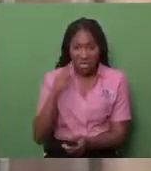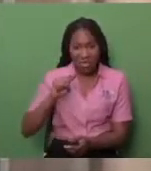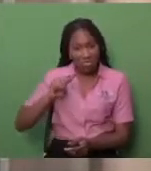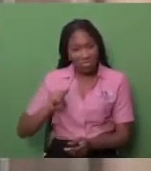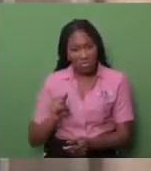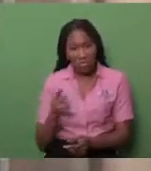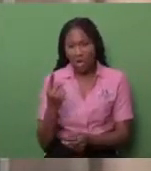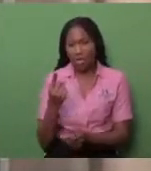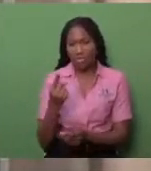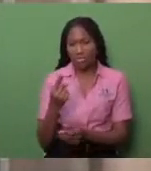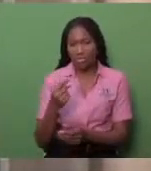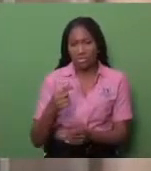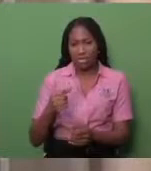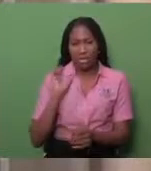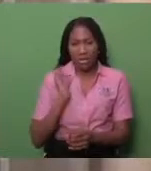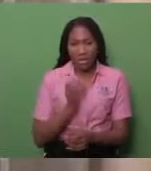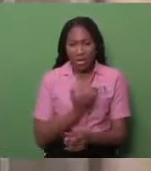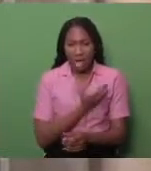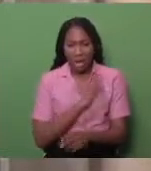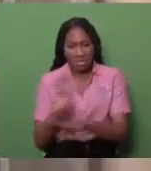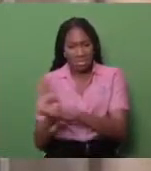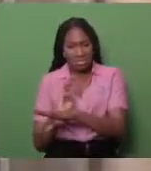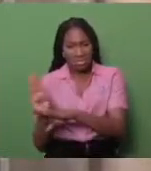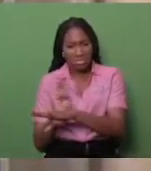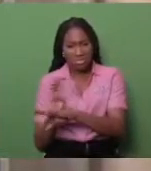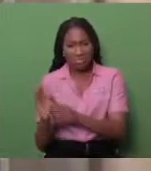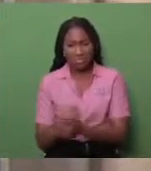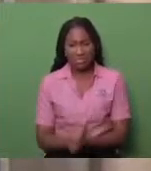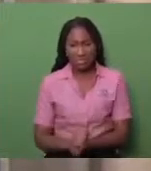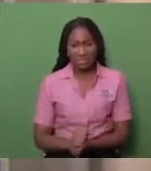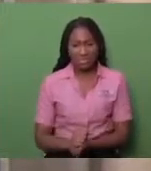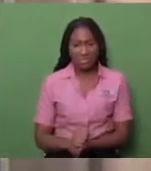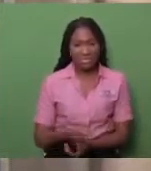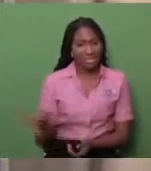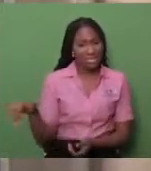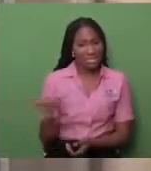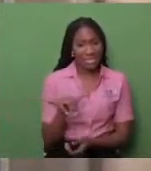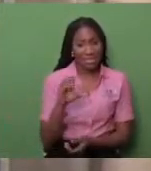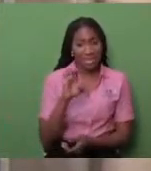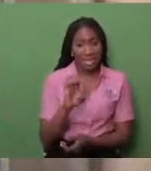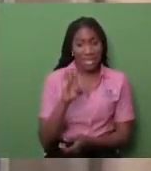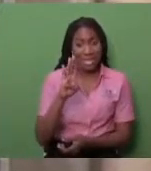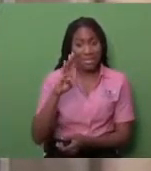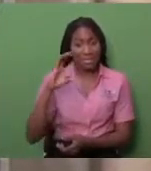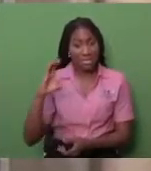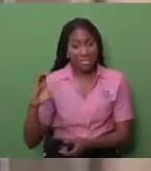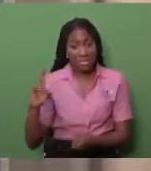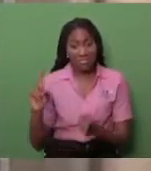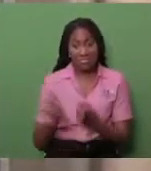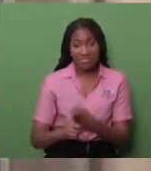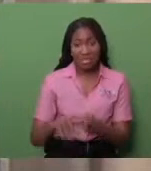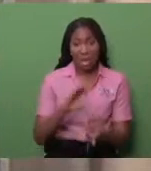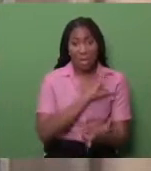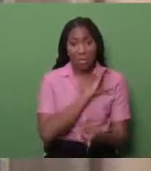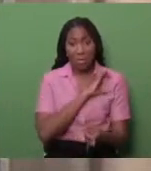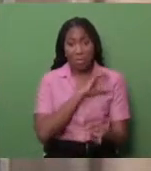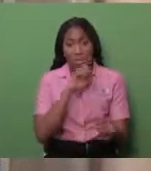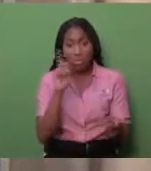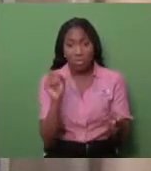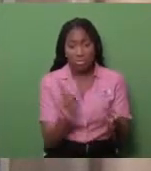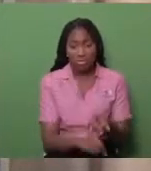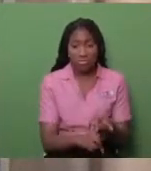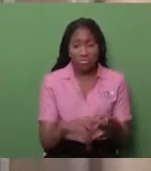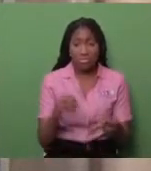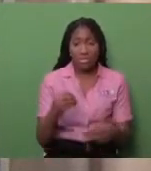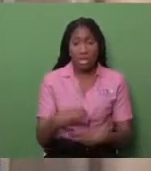similar assault on the independence of the EBC, on the Police Service Commission, the Office of the Procurement Regulator,